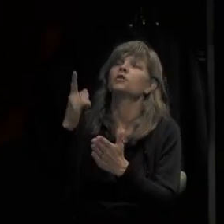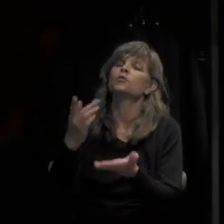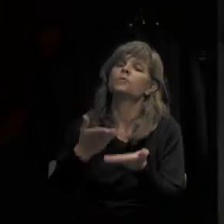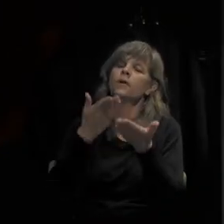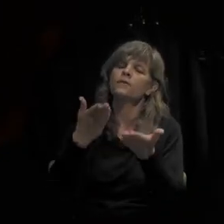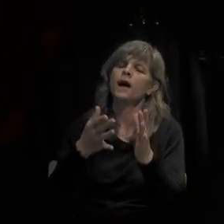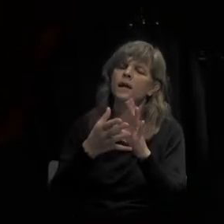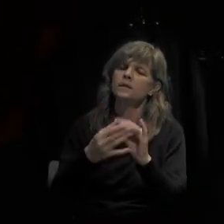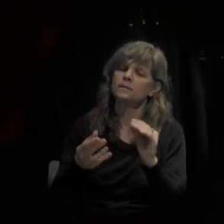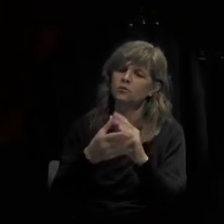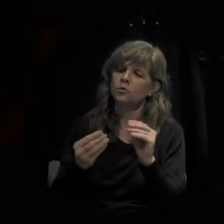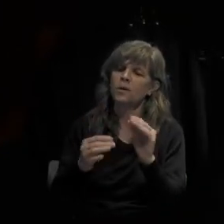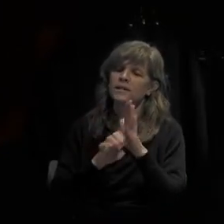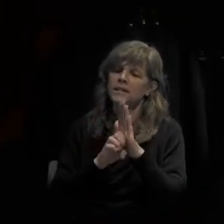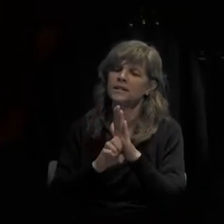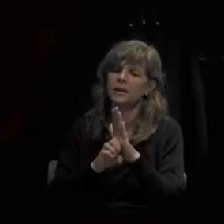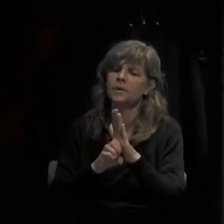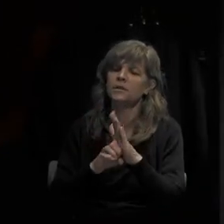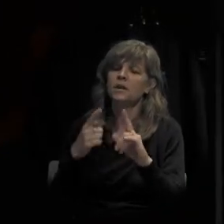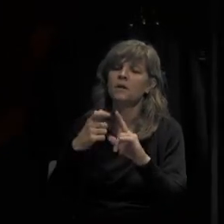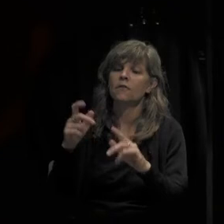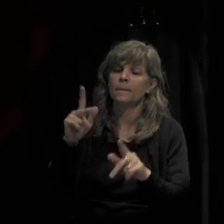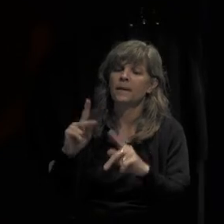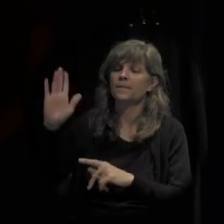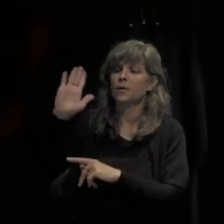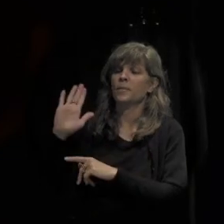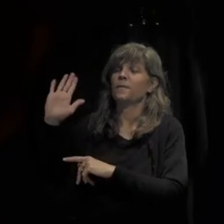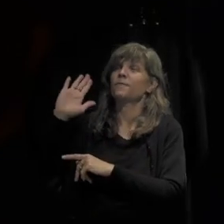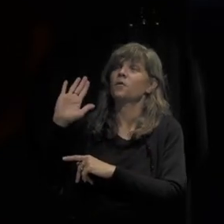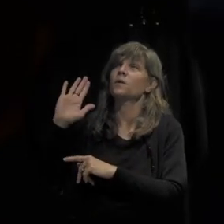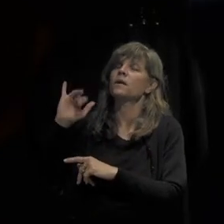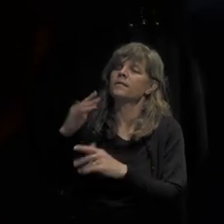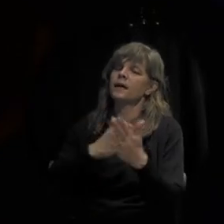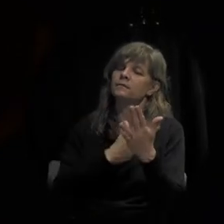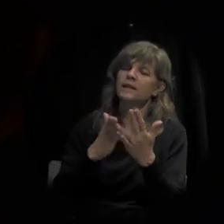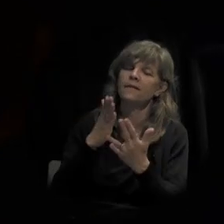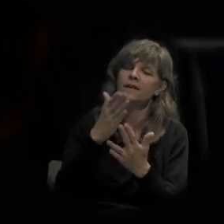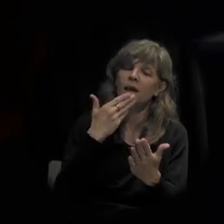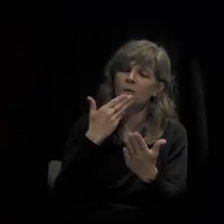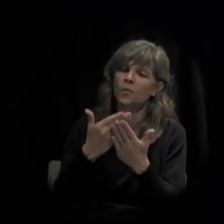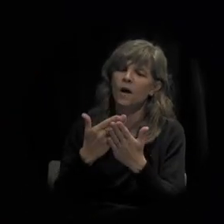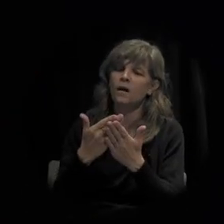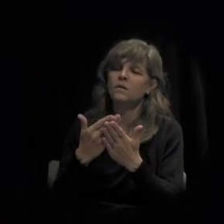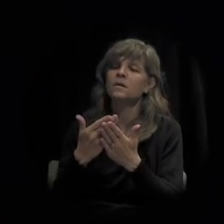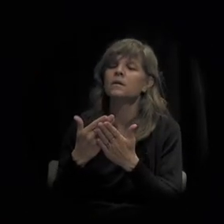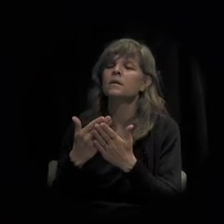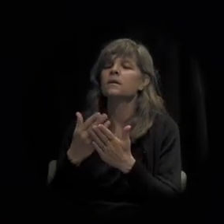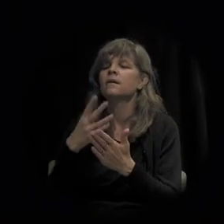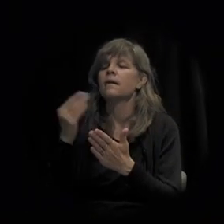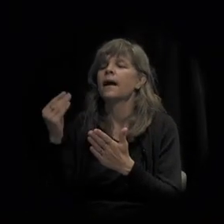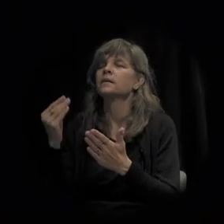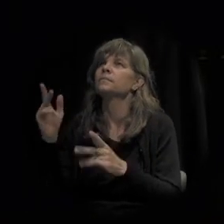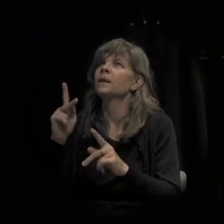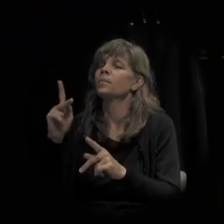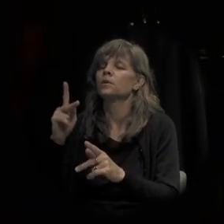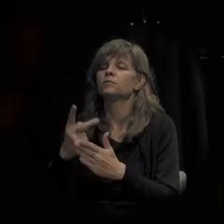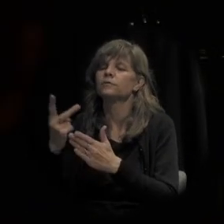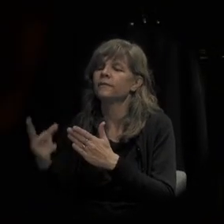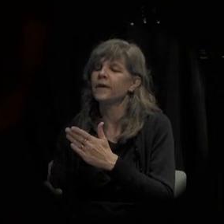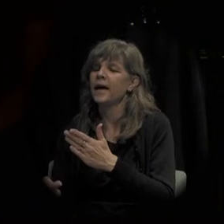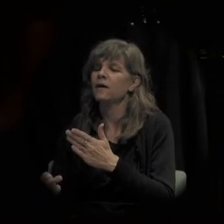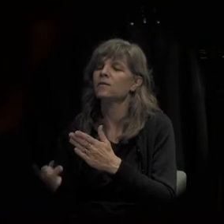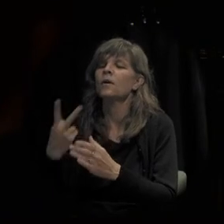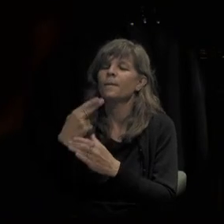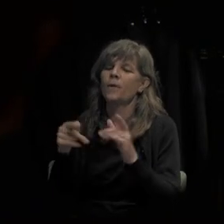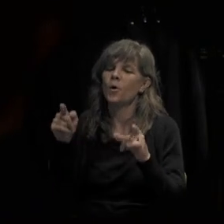Provided for us illustrations and examples of those who have navigated it well and those who haven't, and the outcomes for each. But Lord, we